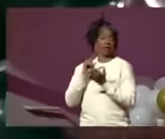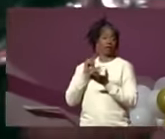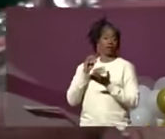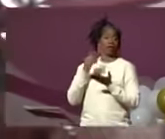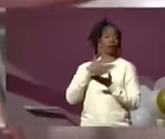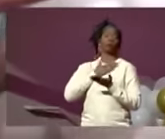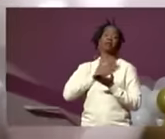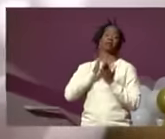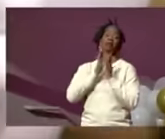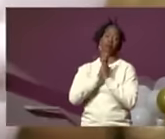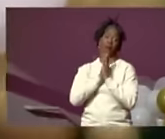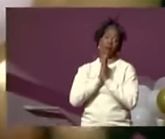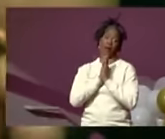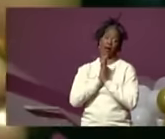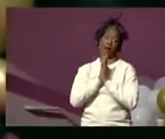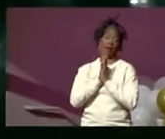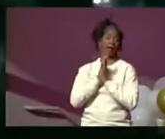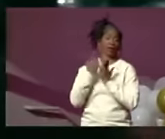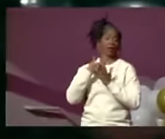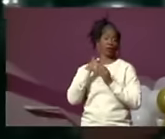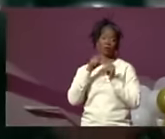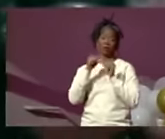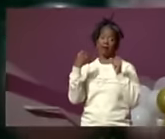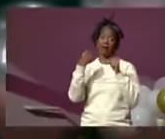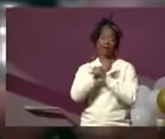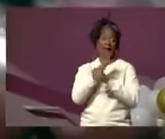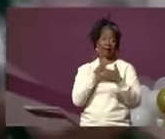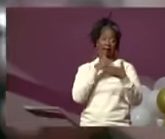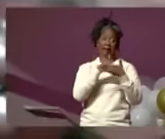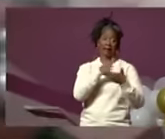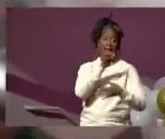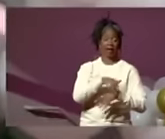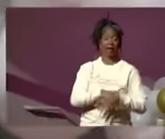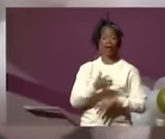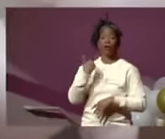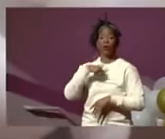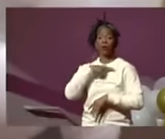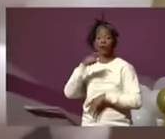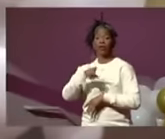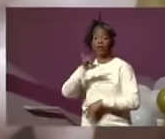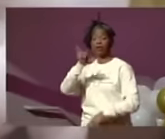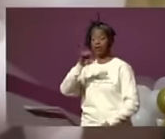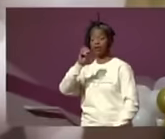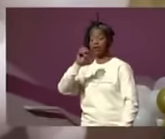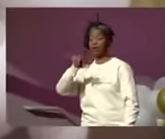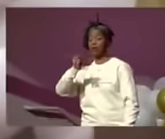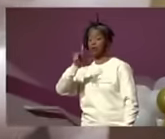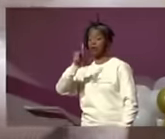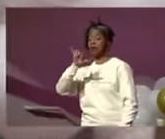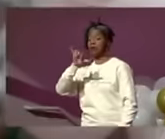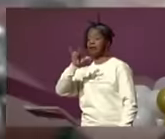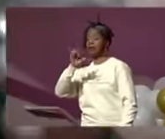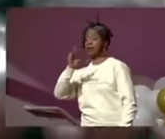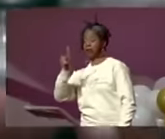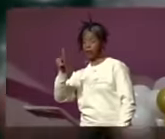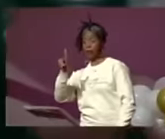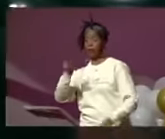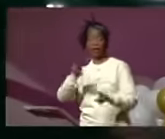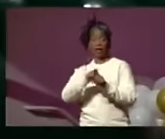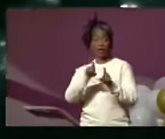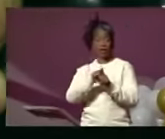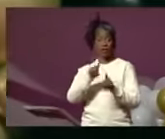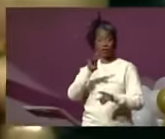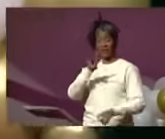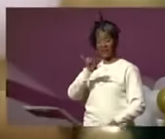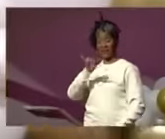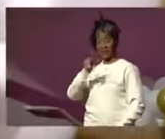for us as we go to testify. We need Joe Dillard there. also, Vita, to testify. So we're going